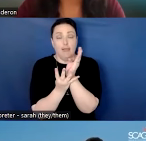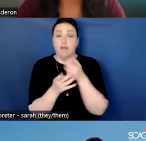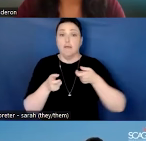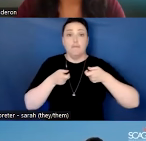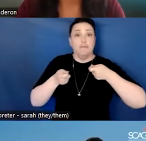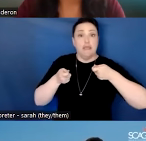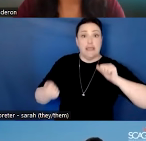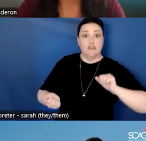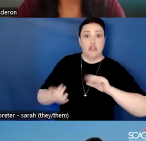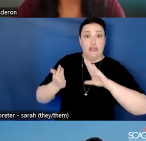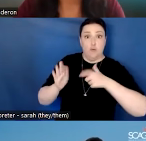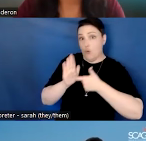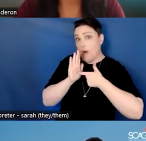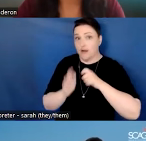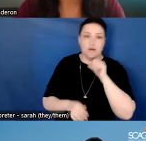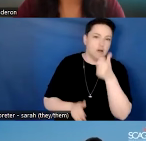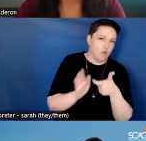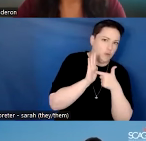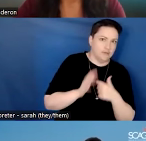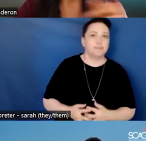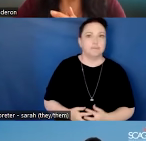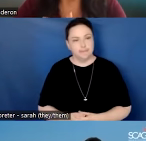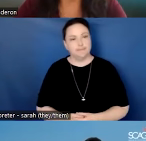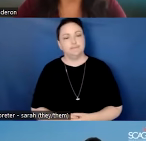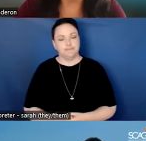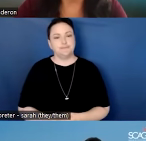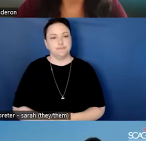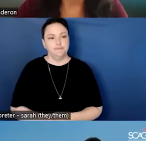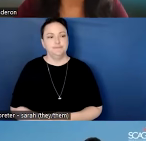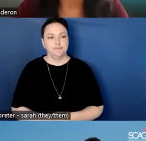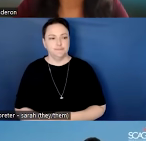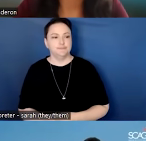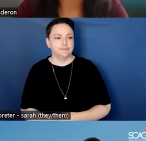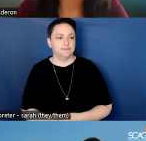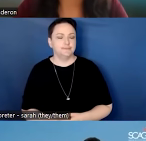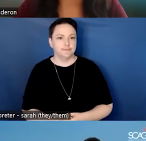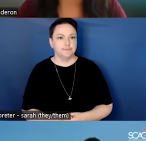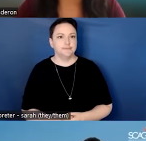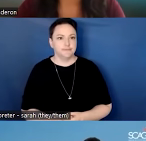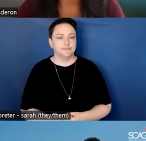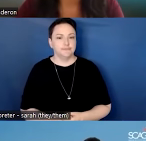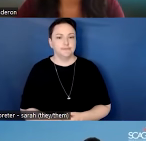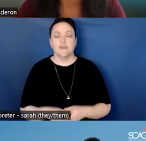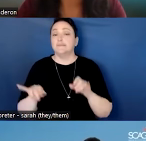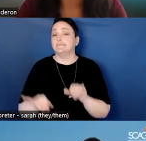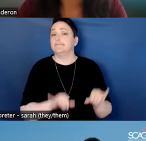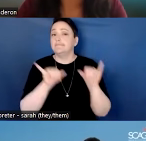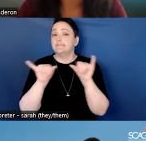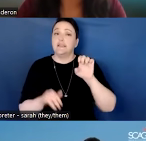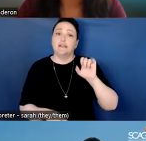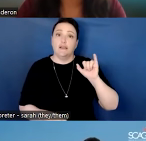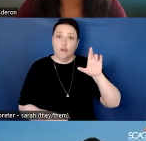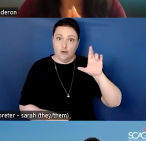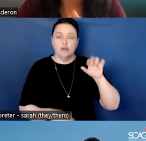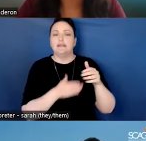So As for all EIRs, CEQA requires that lead